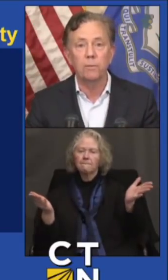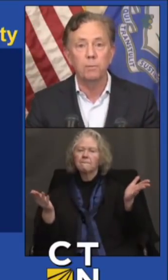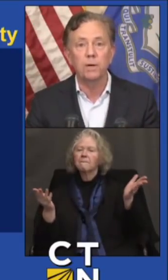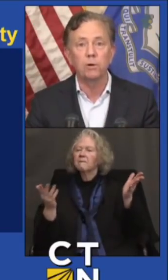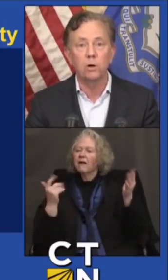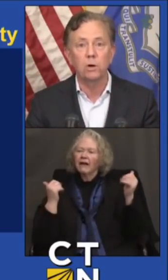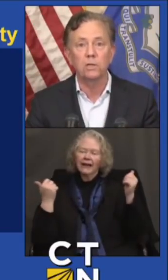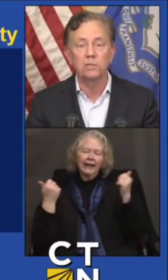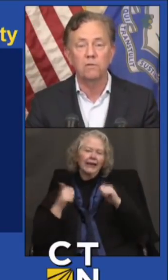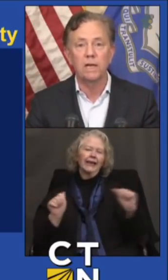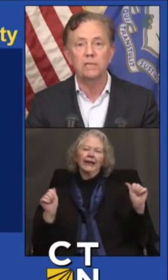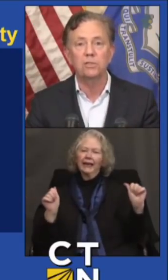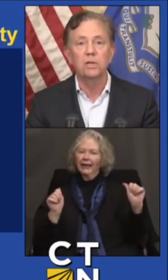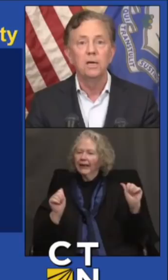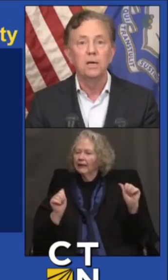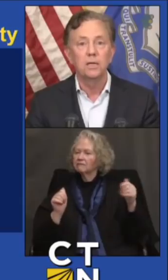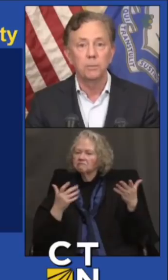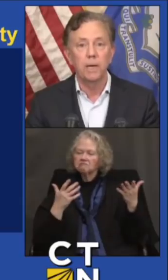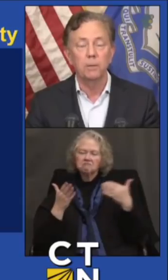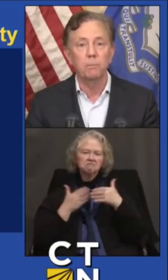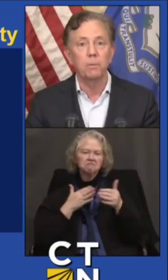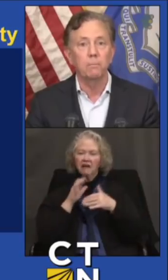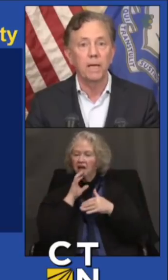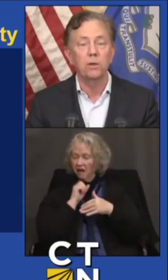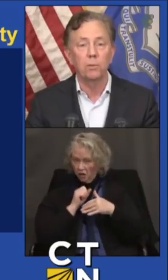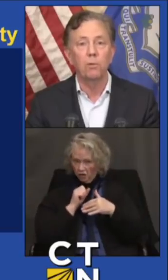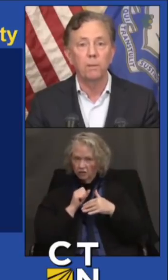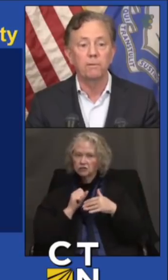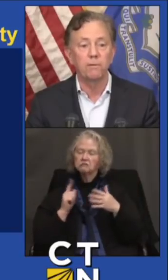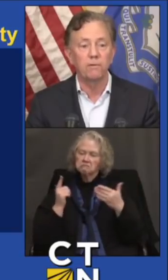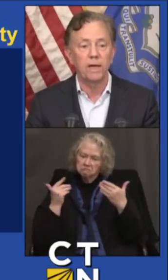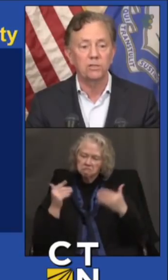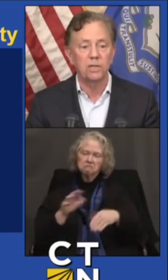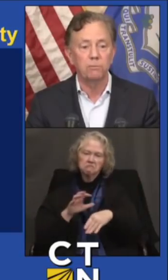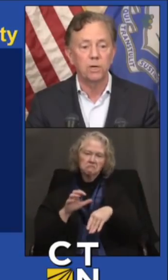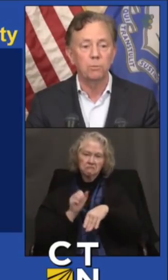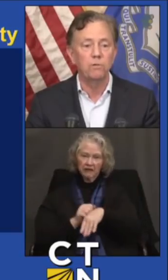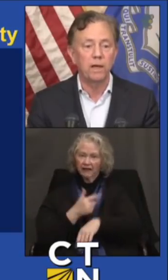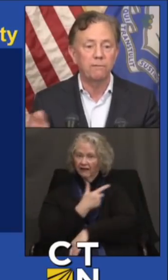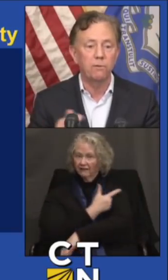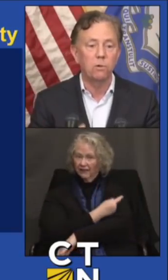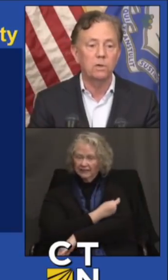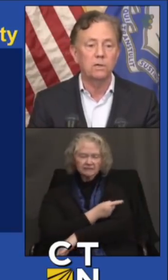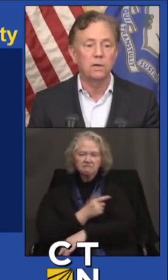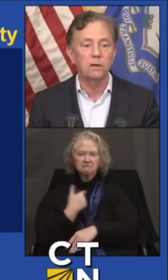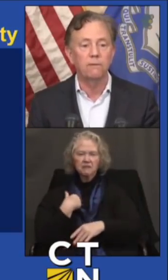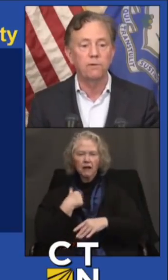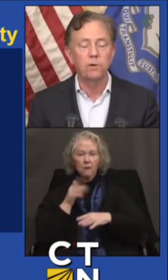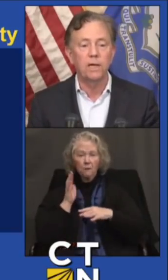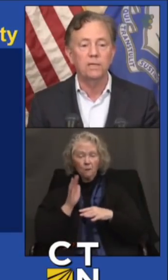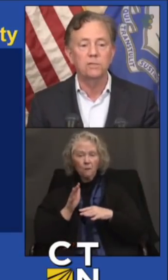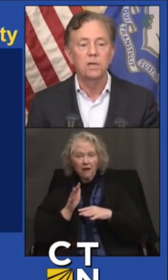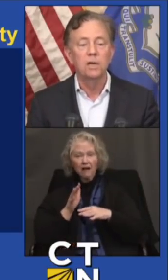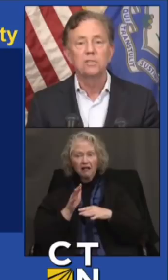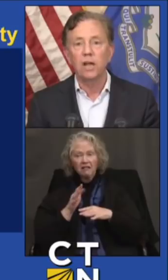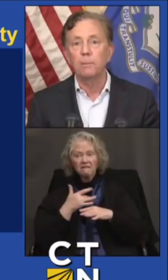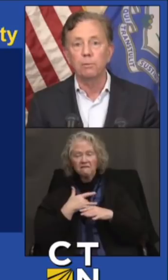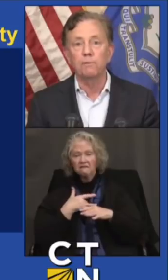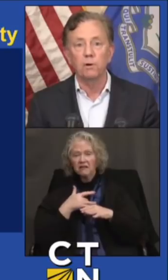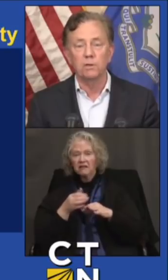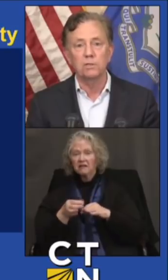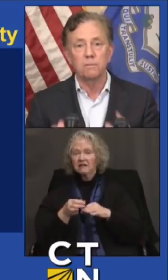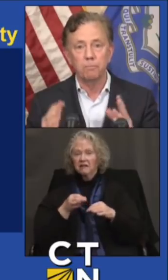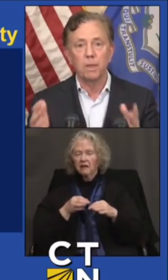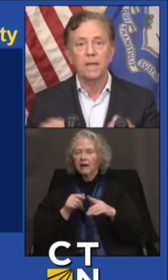for everybody, regardless of age, to be able to make their appointment for a vaccine. We're going to move that forward a few days to